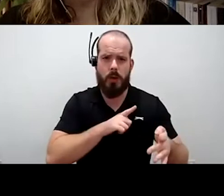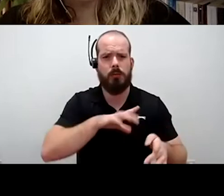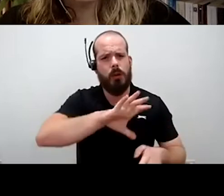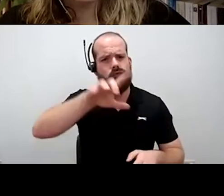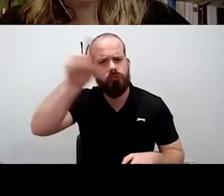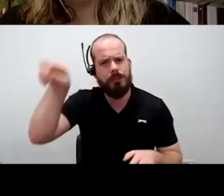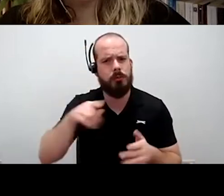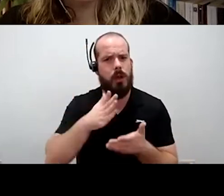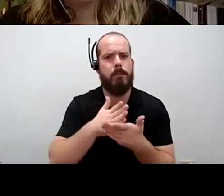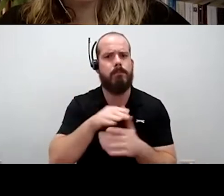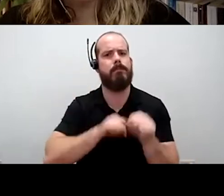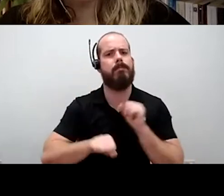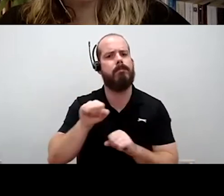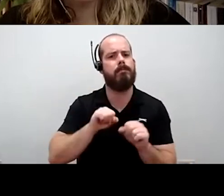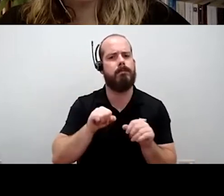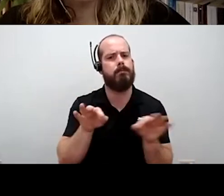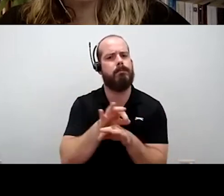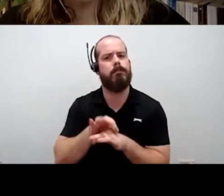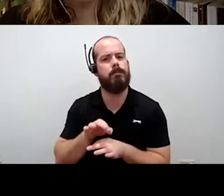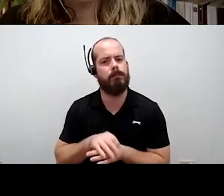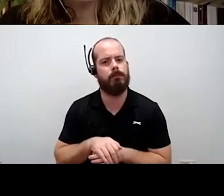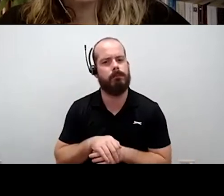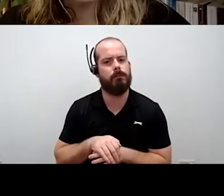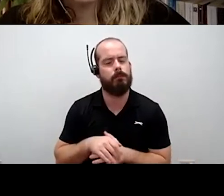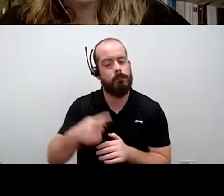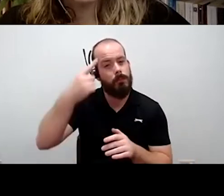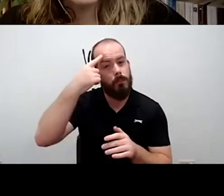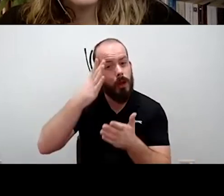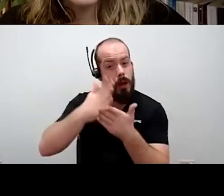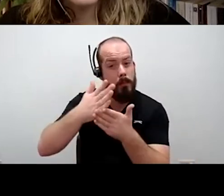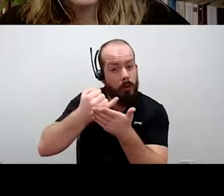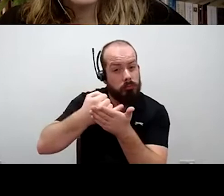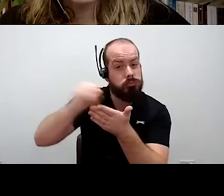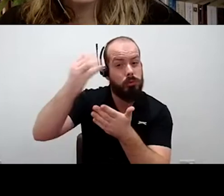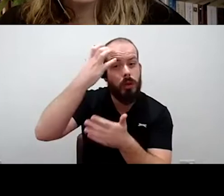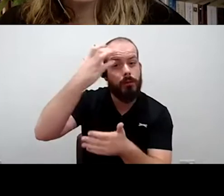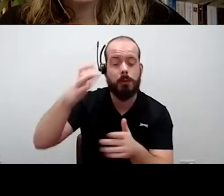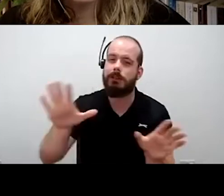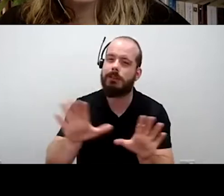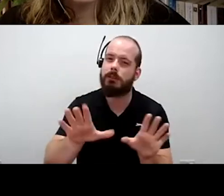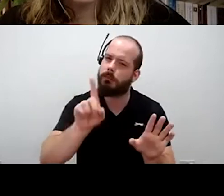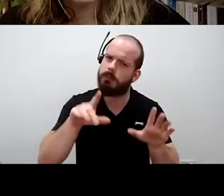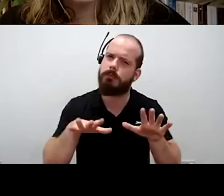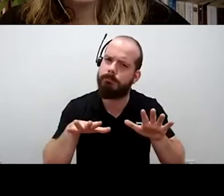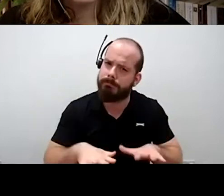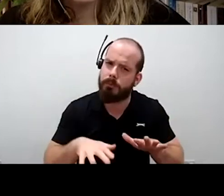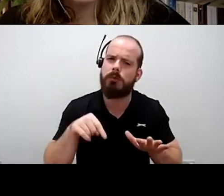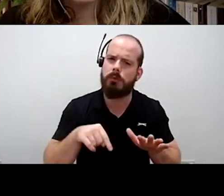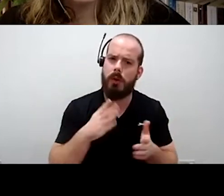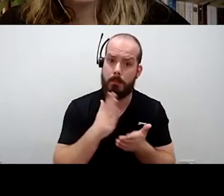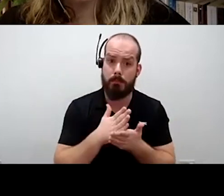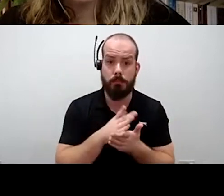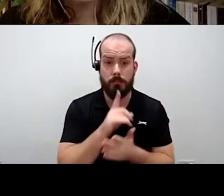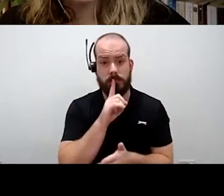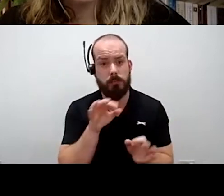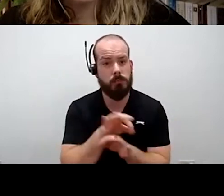light. So it's not intrinsically anti-democratic, but certainly the kind of thing I'm talking about in the UK, where it's hidden that this thing has a